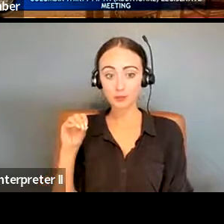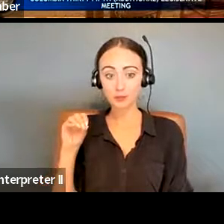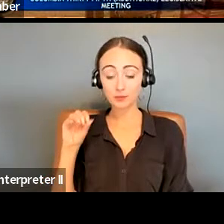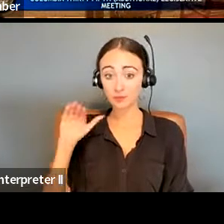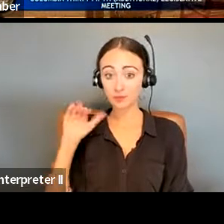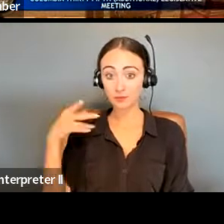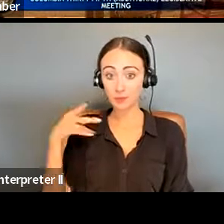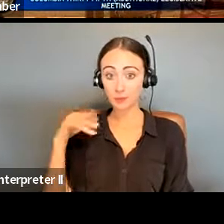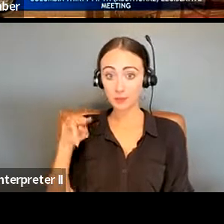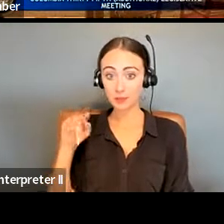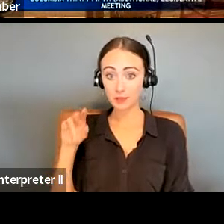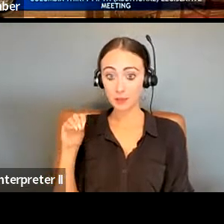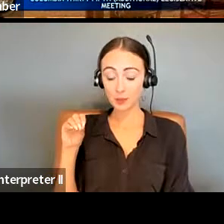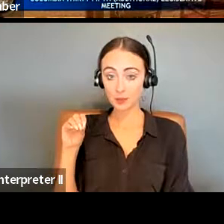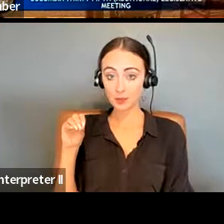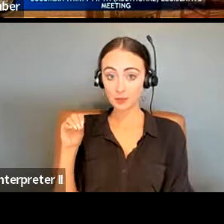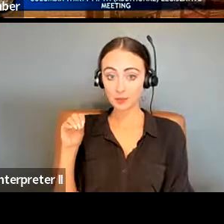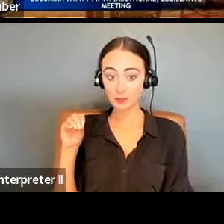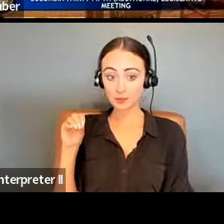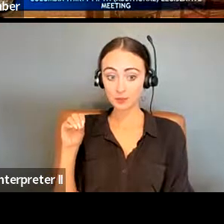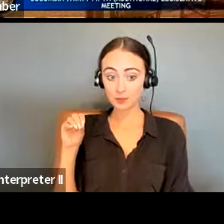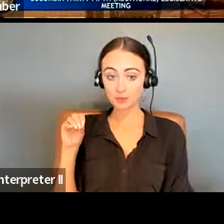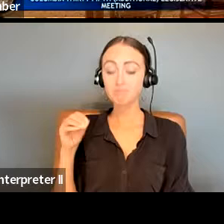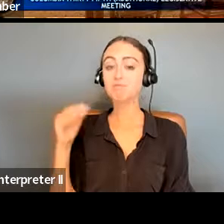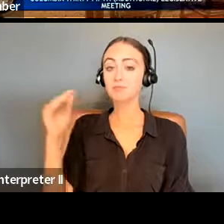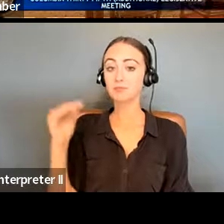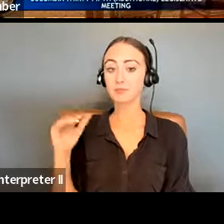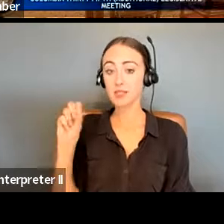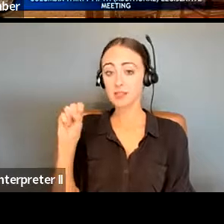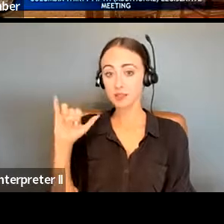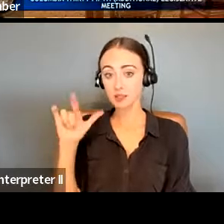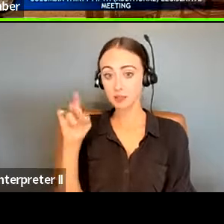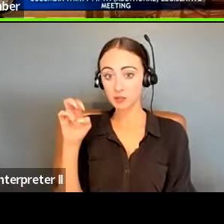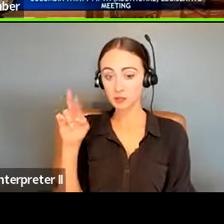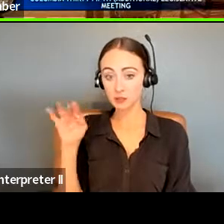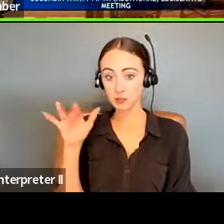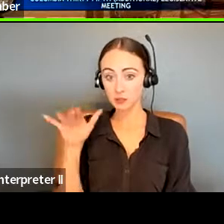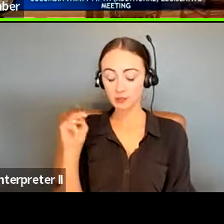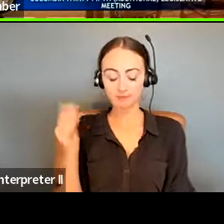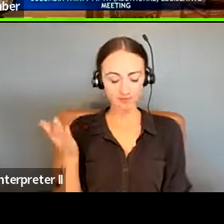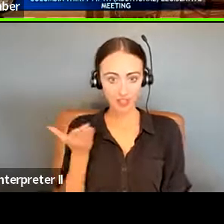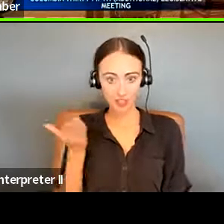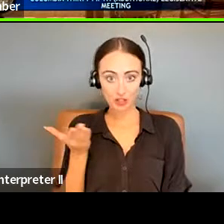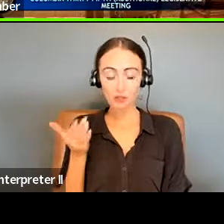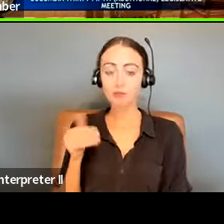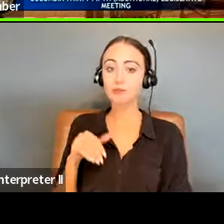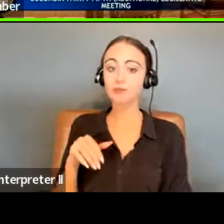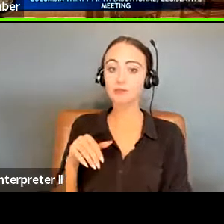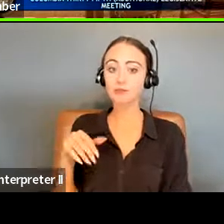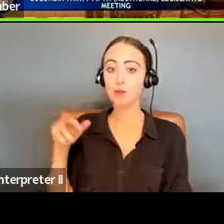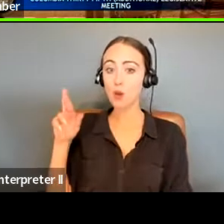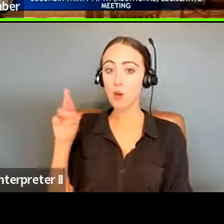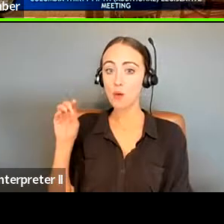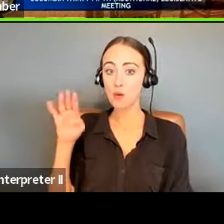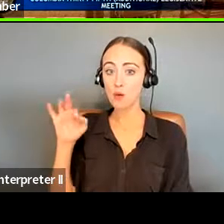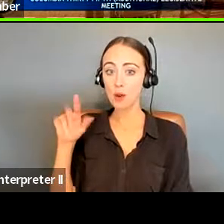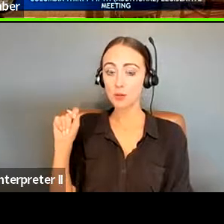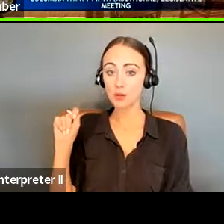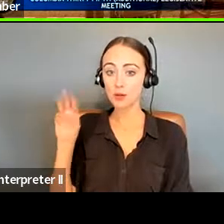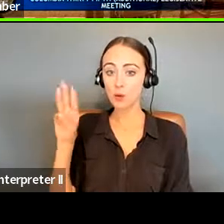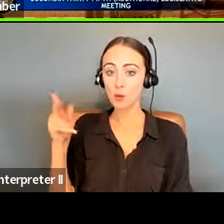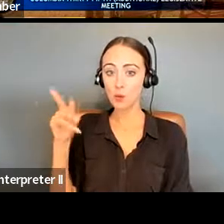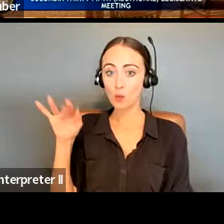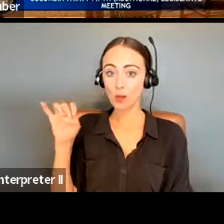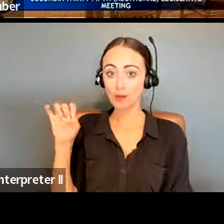Councilmember Pinto, Councilmember Silverman, Present. Councilmember Robert White,